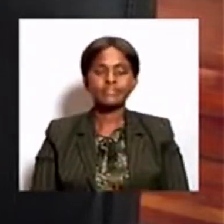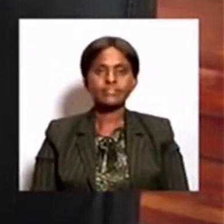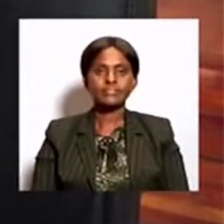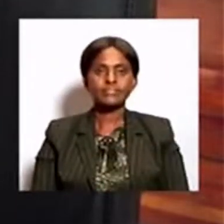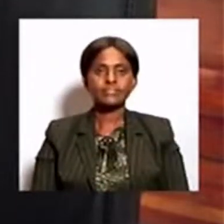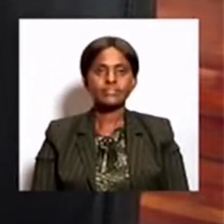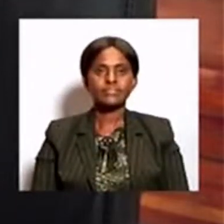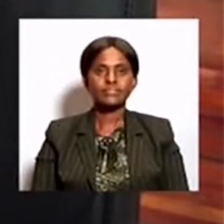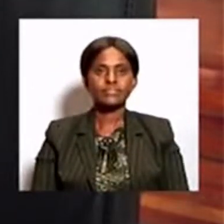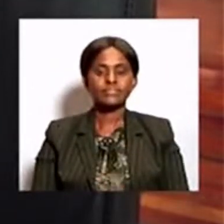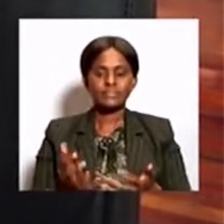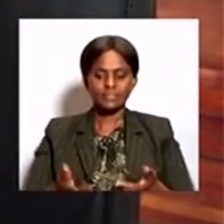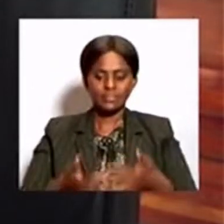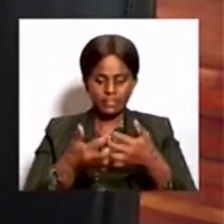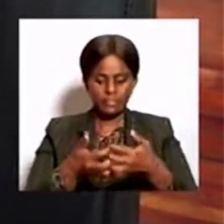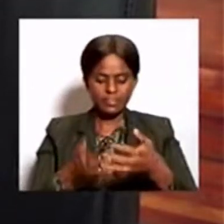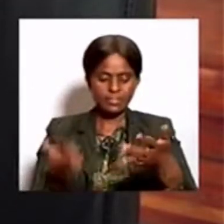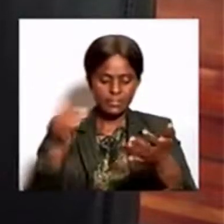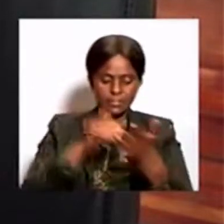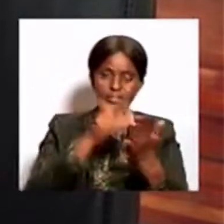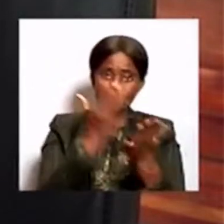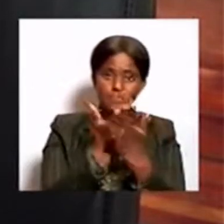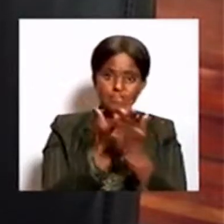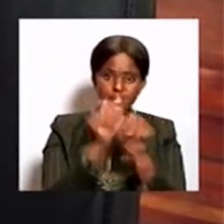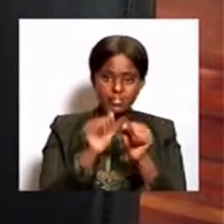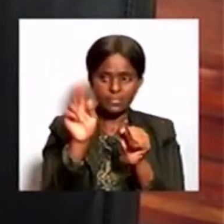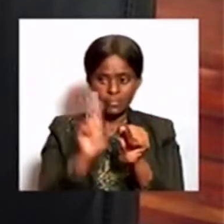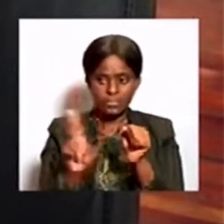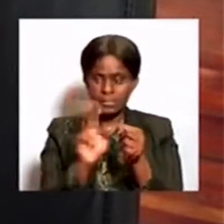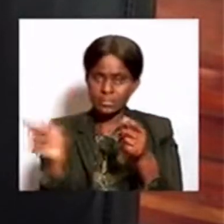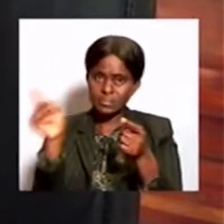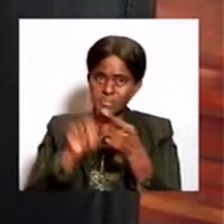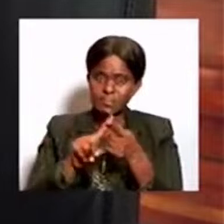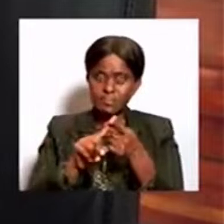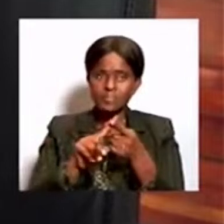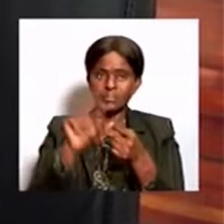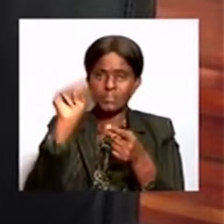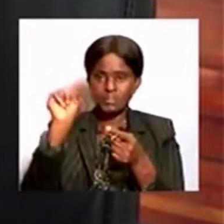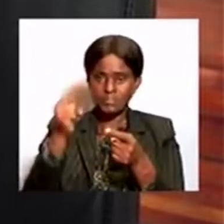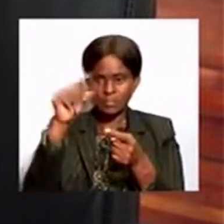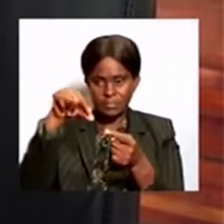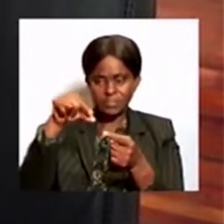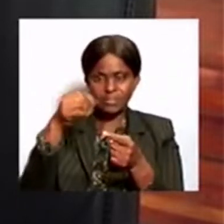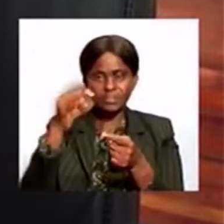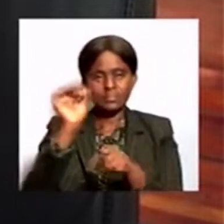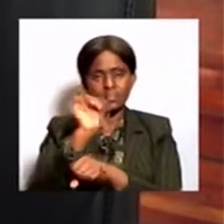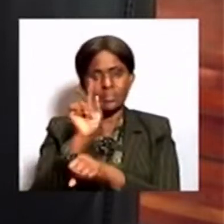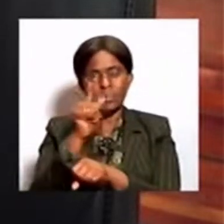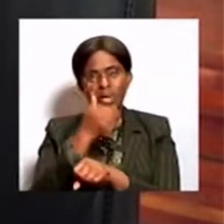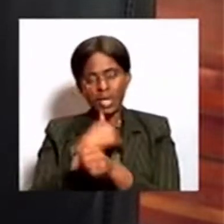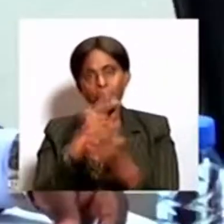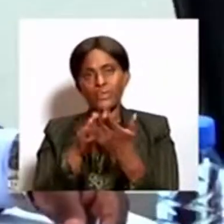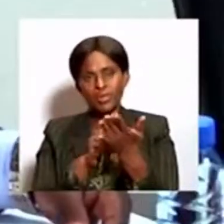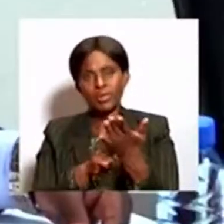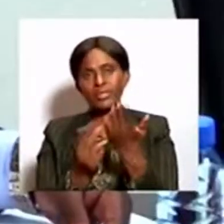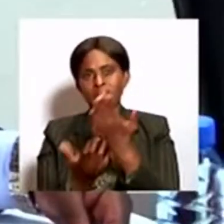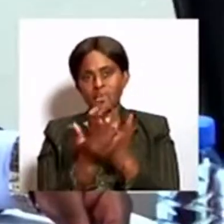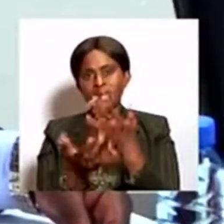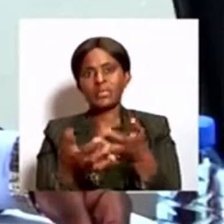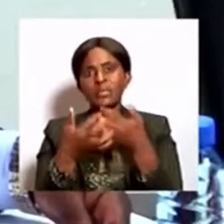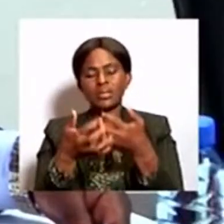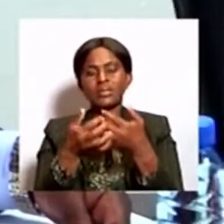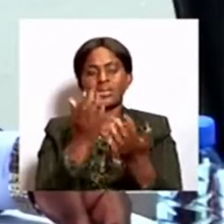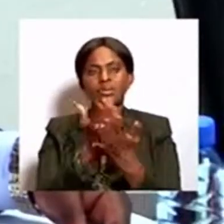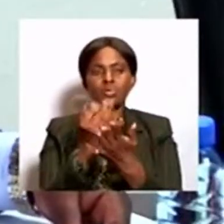Because engineering again recommended that we can use it up to the first quarter of the year. Do we have minutes of engineering